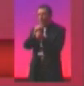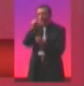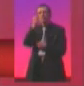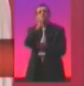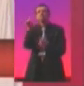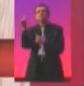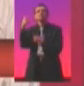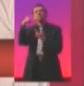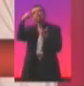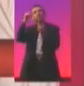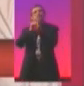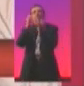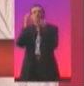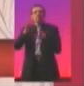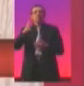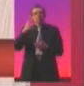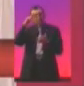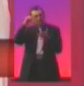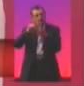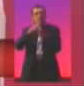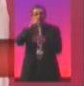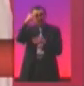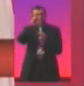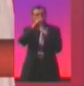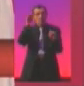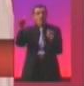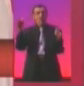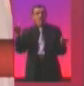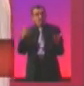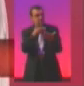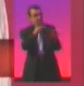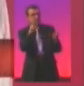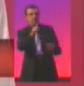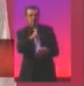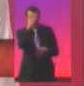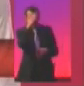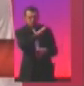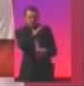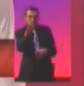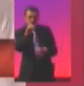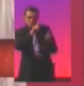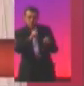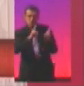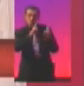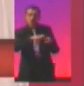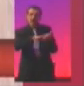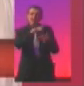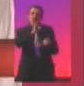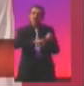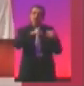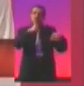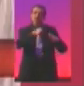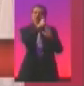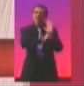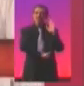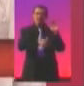remember sometimes, but we do need to remind people. Remember people dying on NHS waiting lists as they